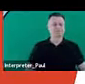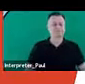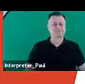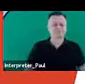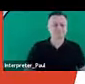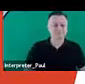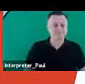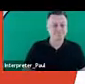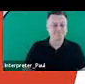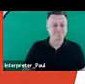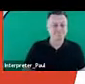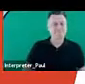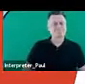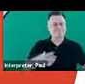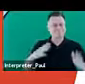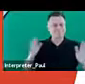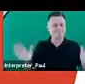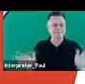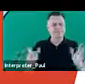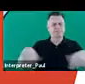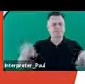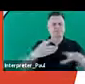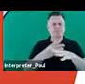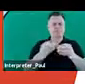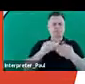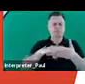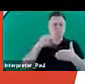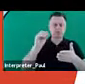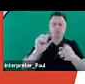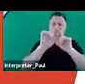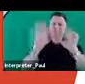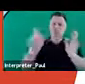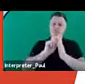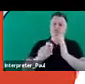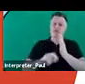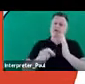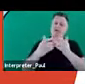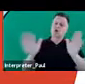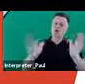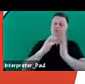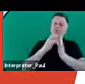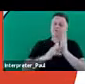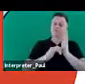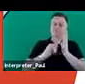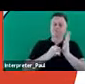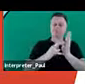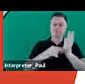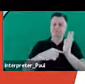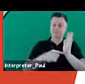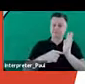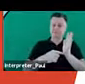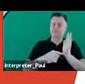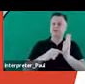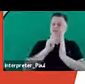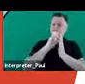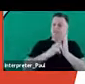So I really urge you to work with your students to get them to write this openness statement, because once they've got something, they will find it so much easier to be able to